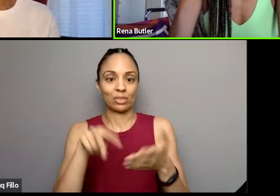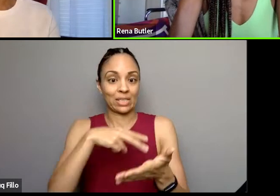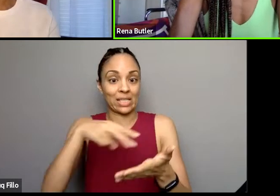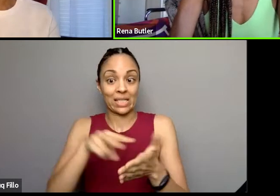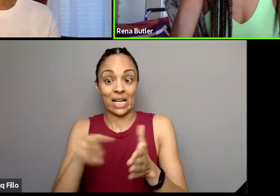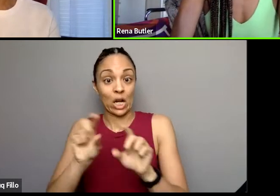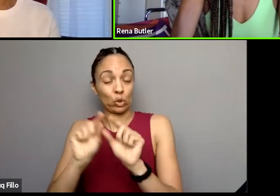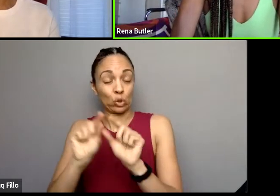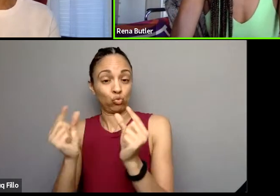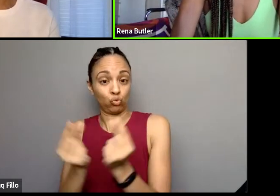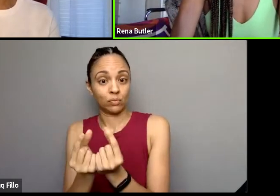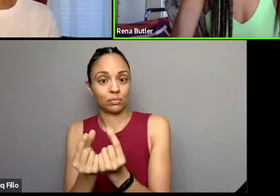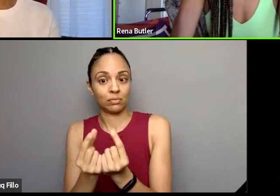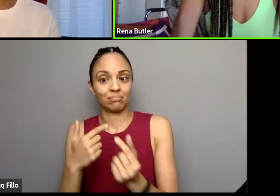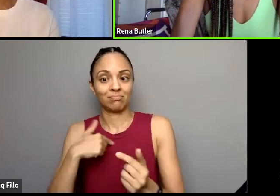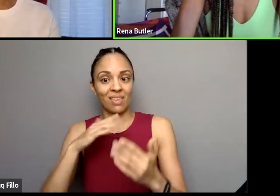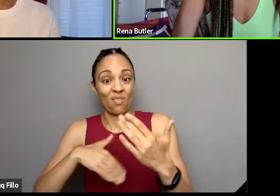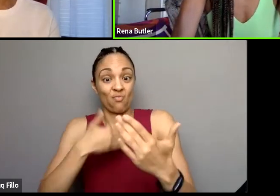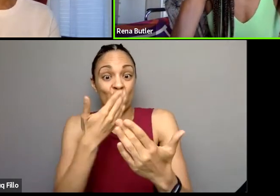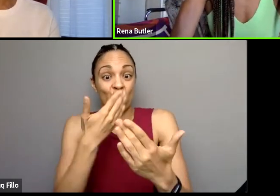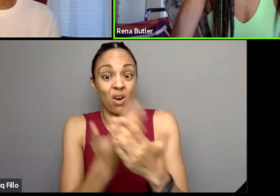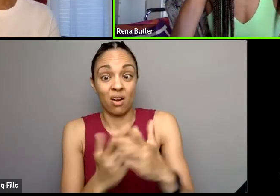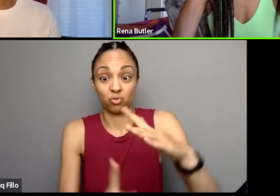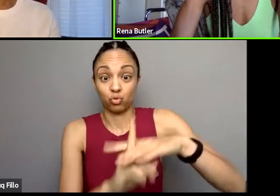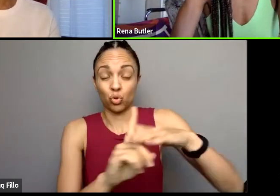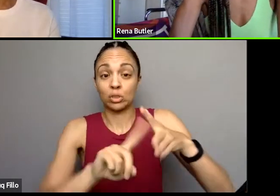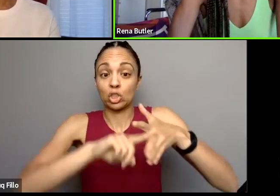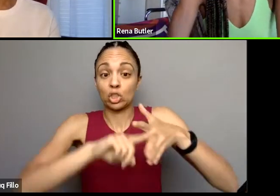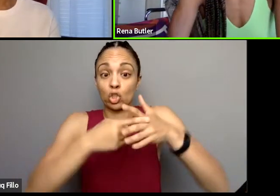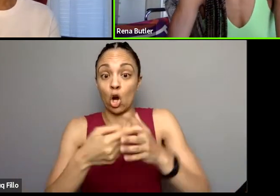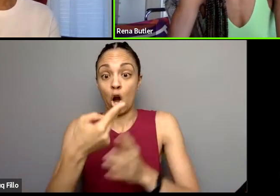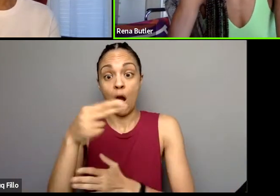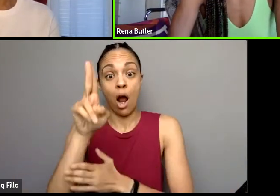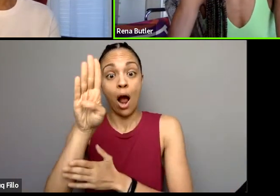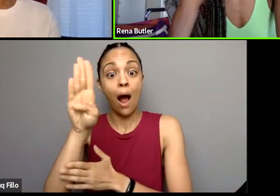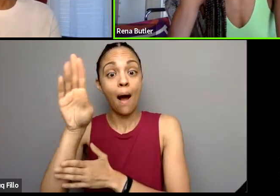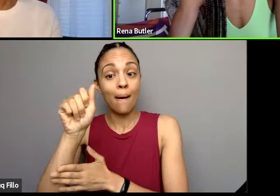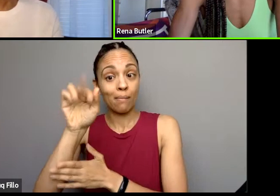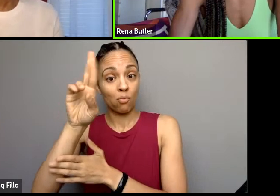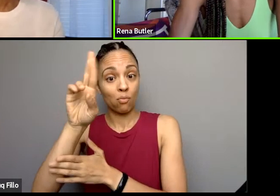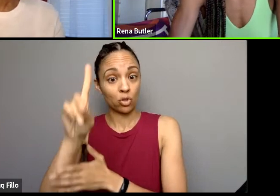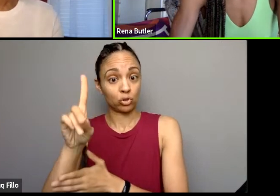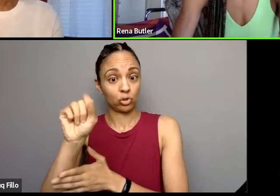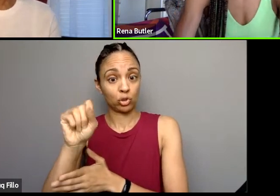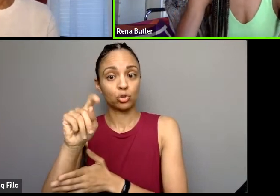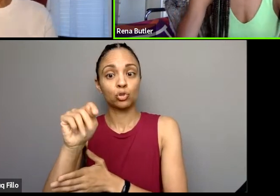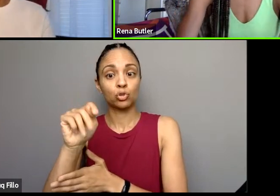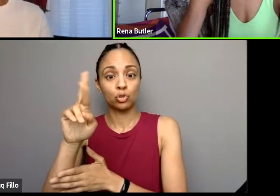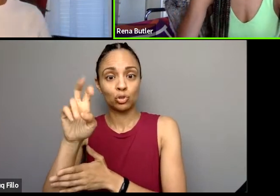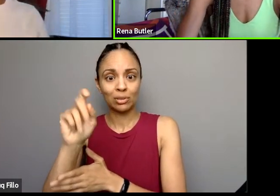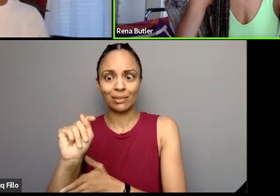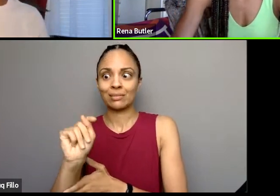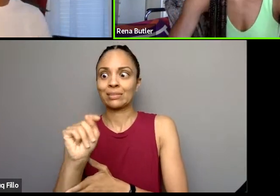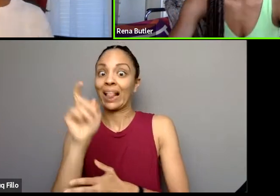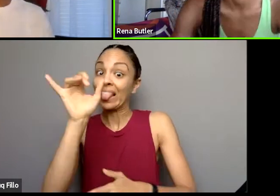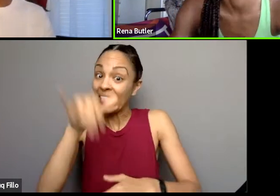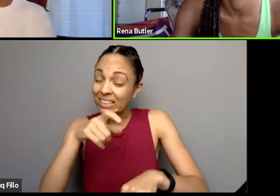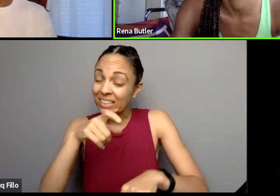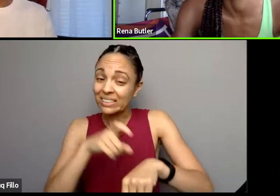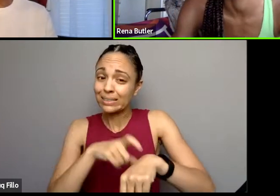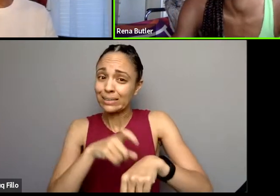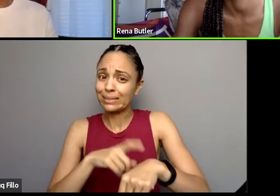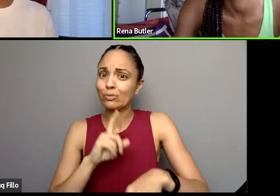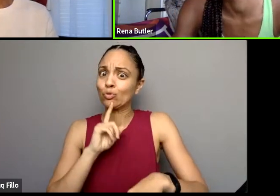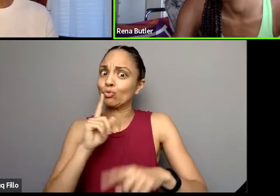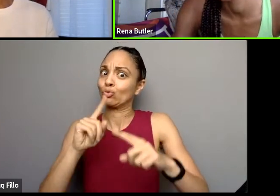Hubbard Street and everything is very pulled. So, and everything was very white there at the time. You know, it was very, very